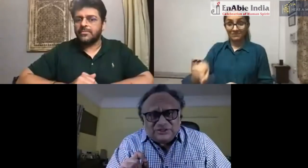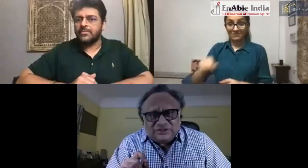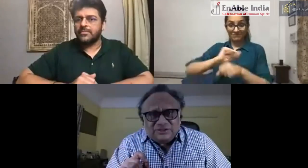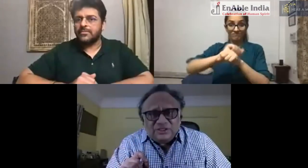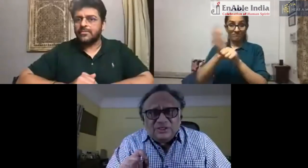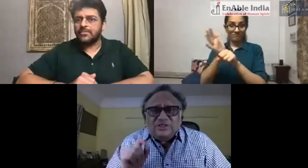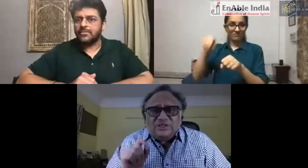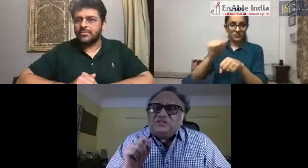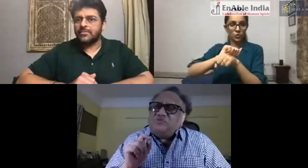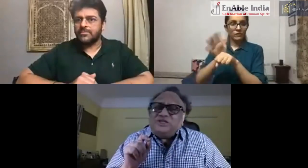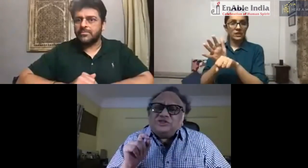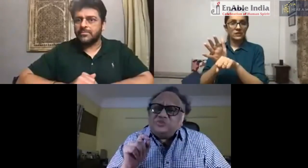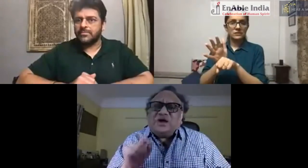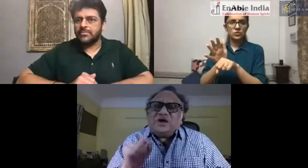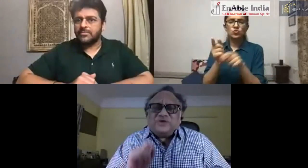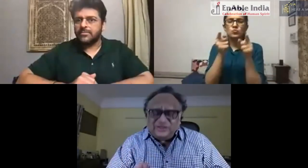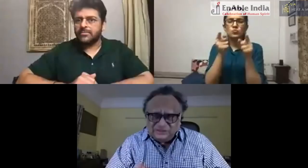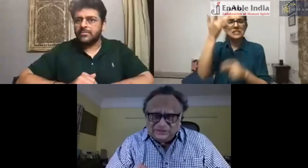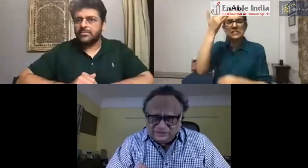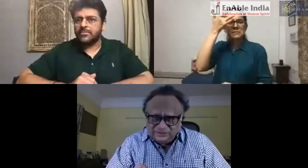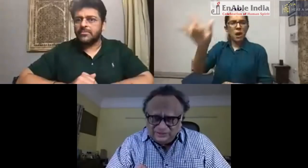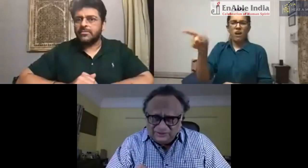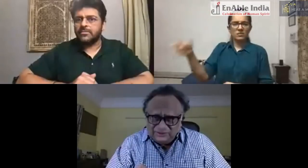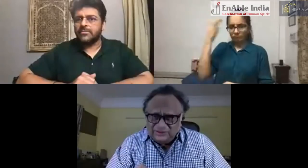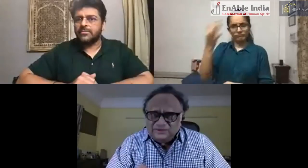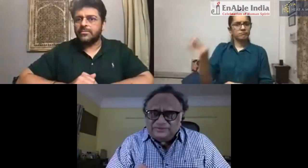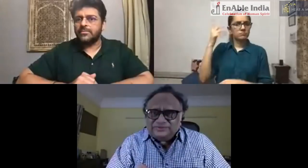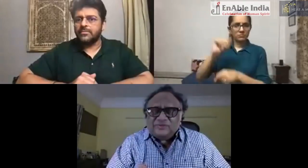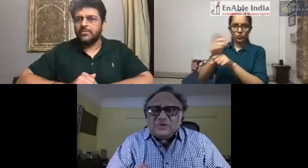virus is a very smart virus.